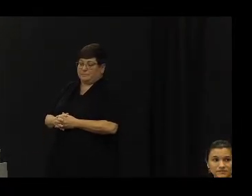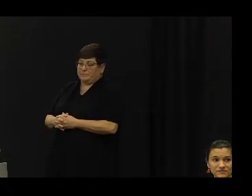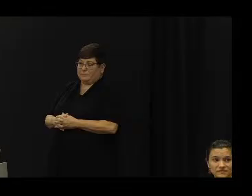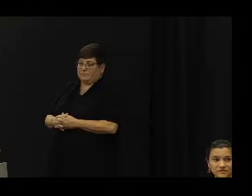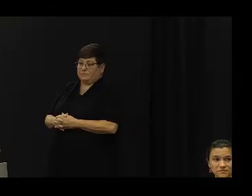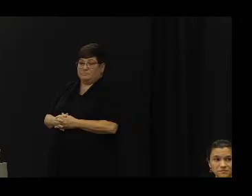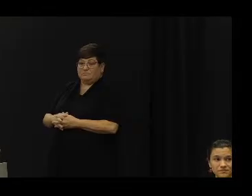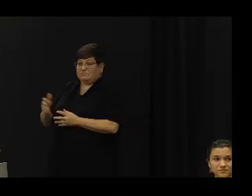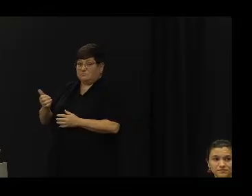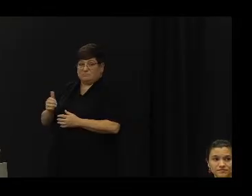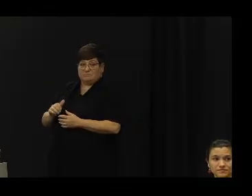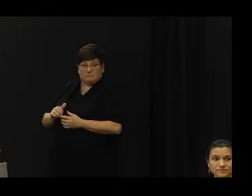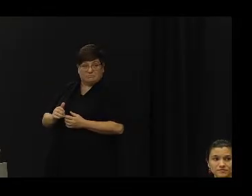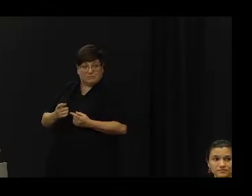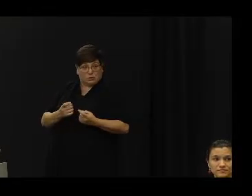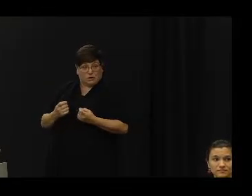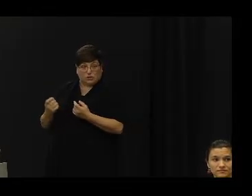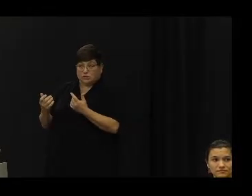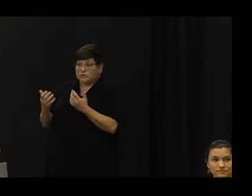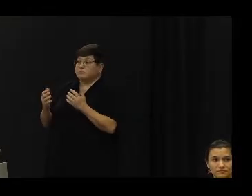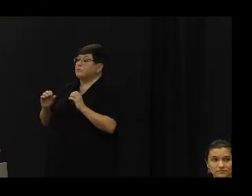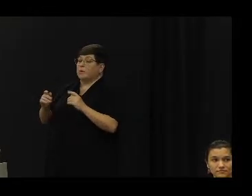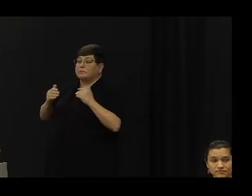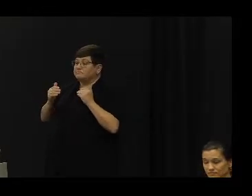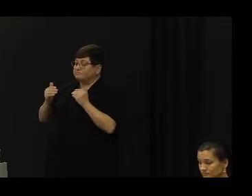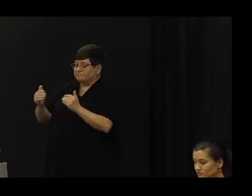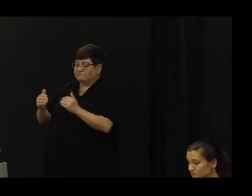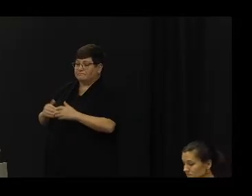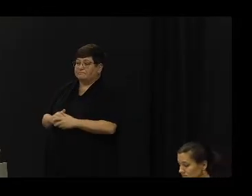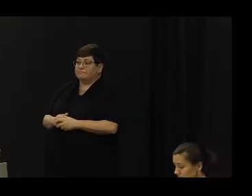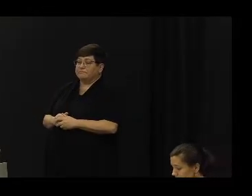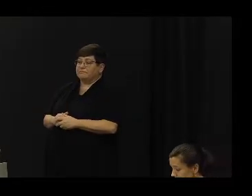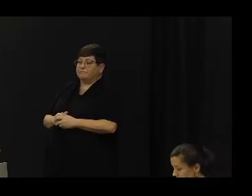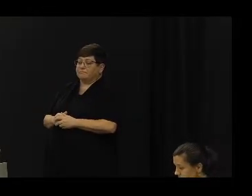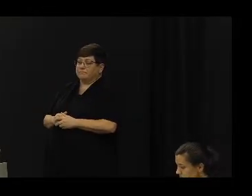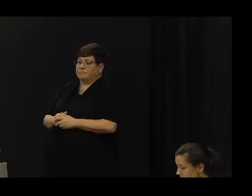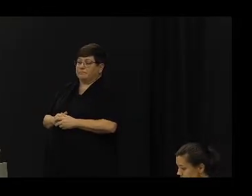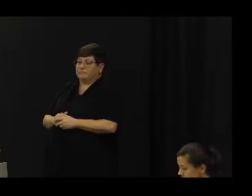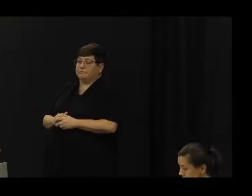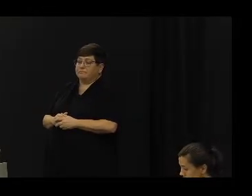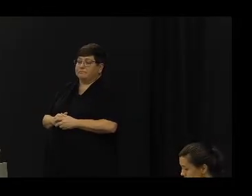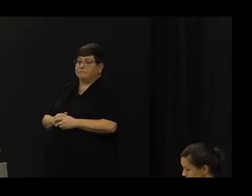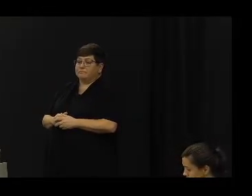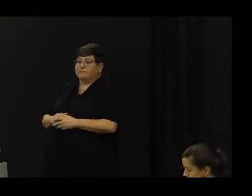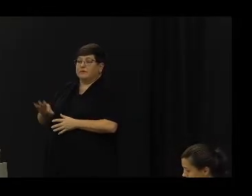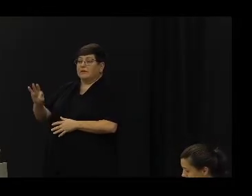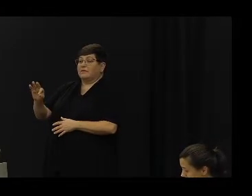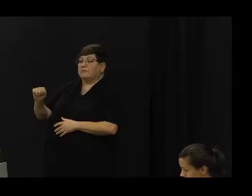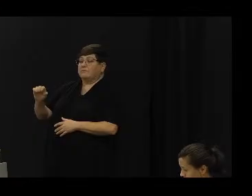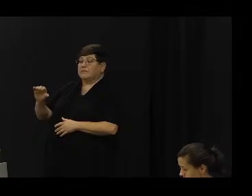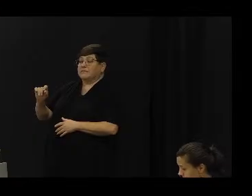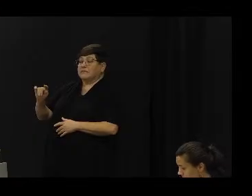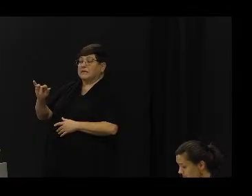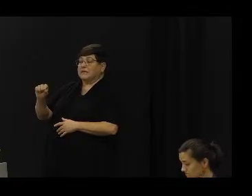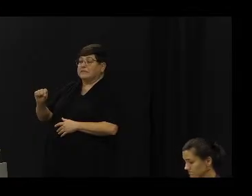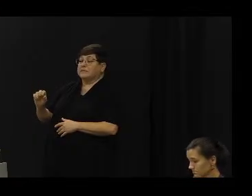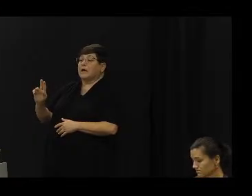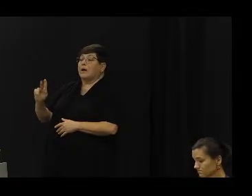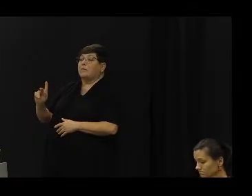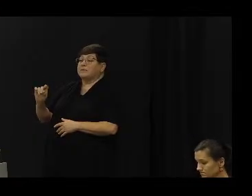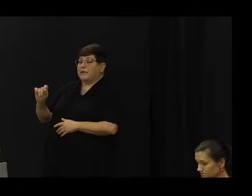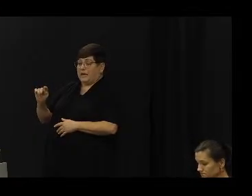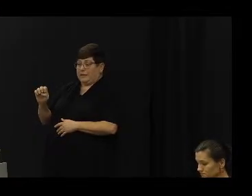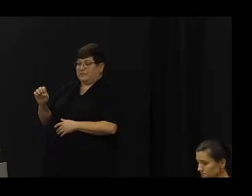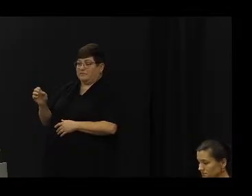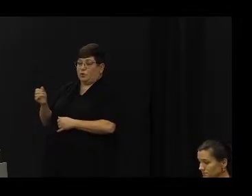Any questions? Okay, moving on. The facilities update. We're gonna have